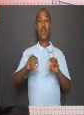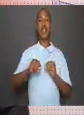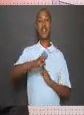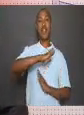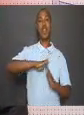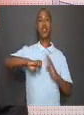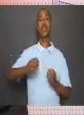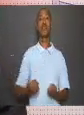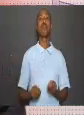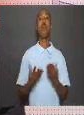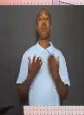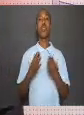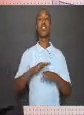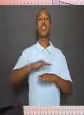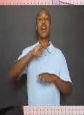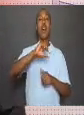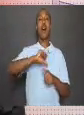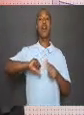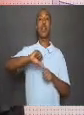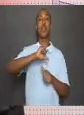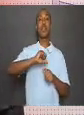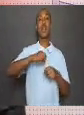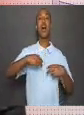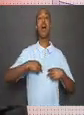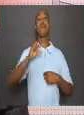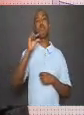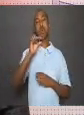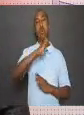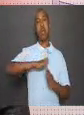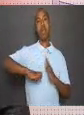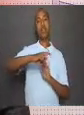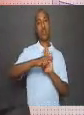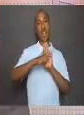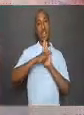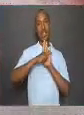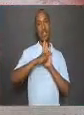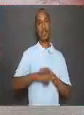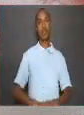electrons more than atoms that have a lower electronegativity.